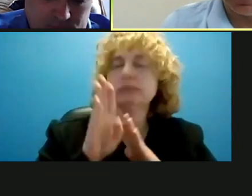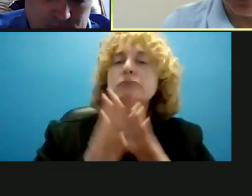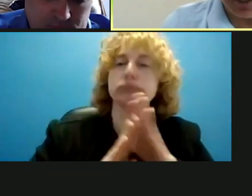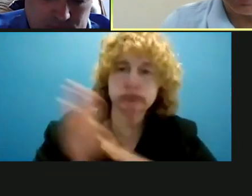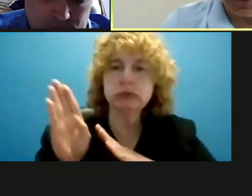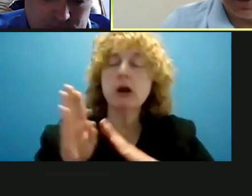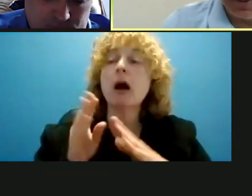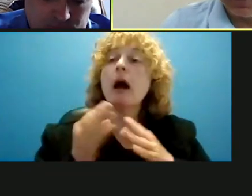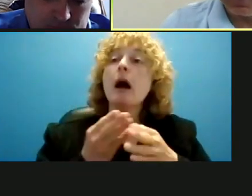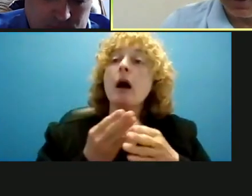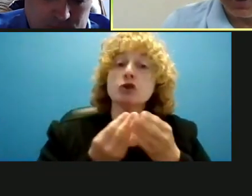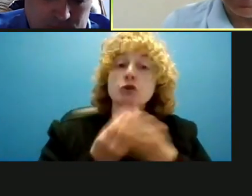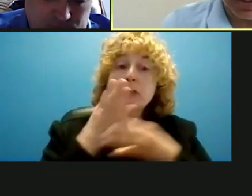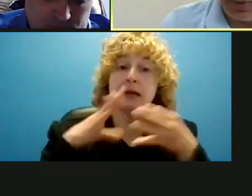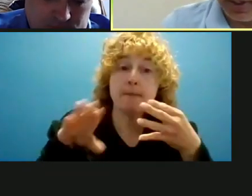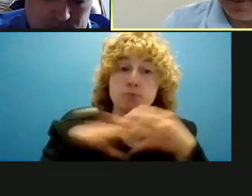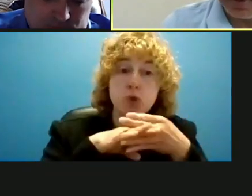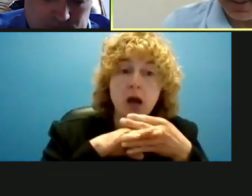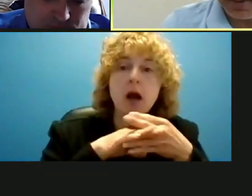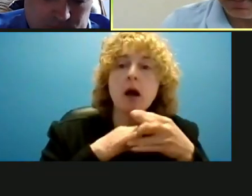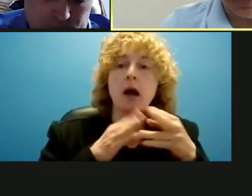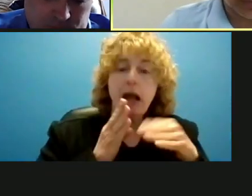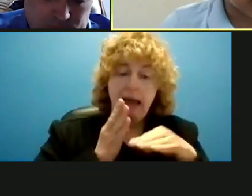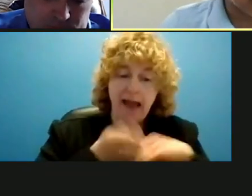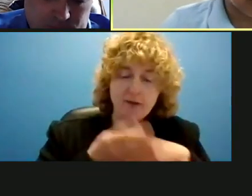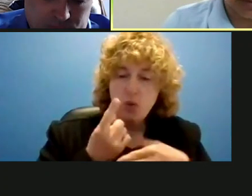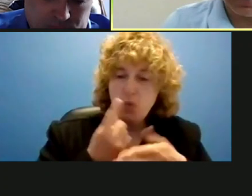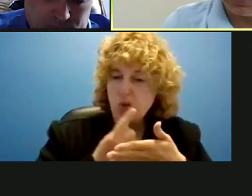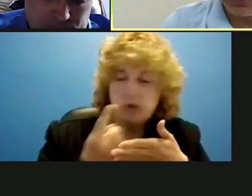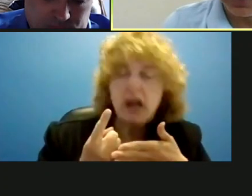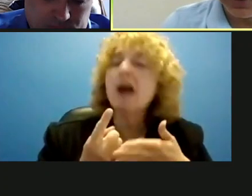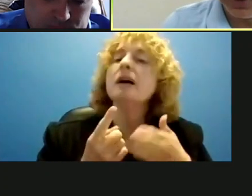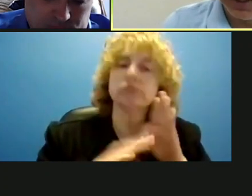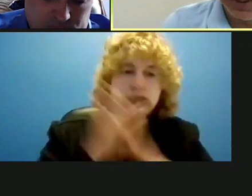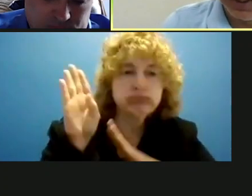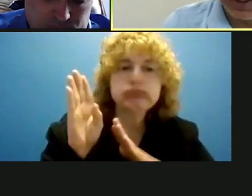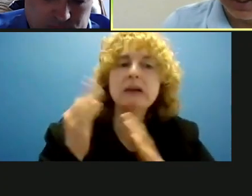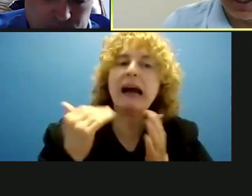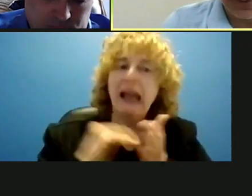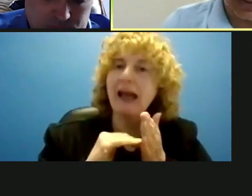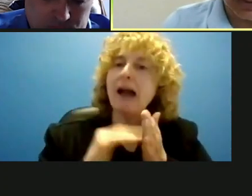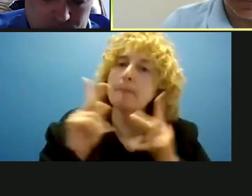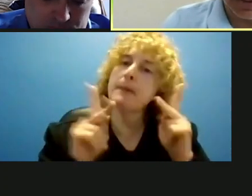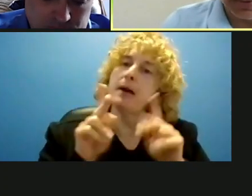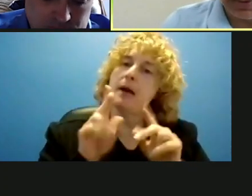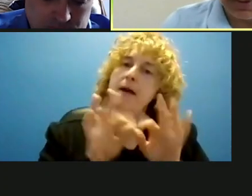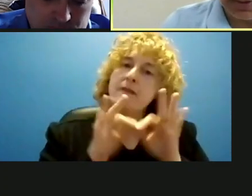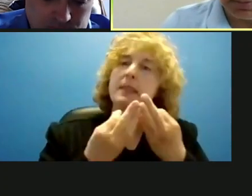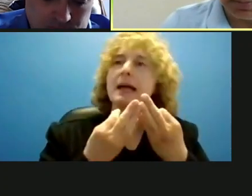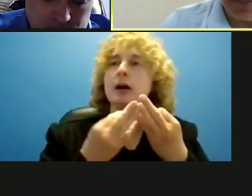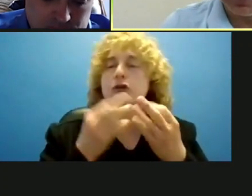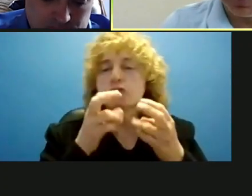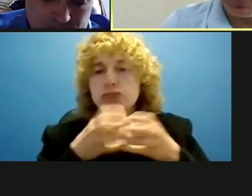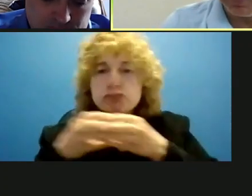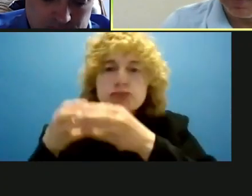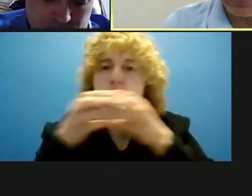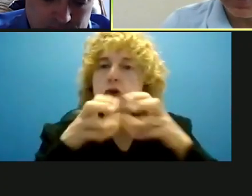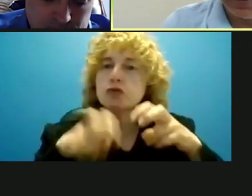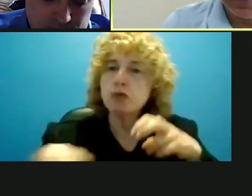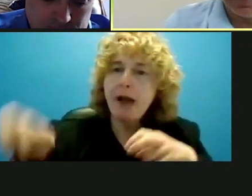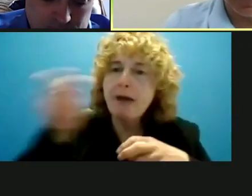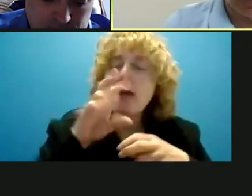and people traveling. So again, about a week after that, we saw another surge. And also around that time, there was a couple sporting